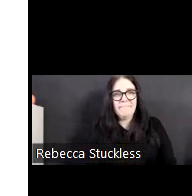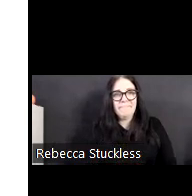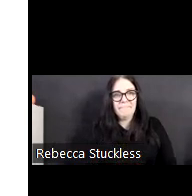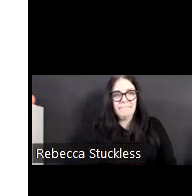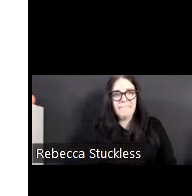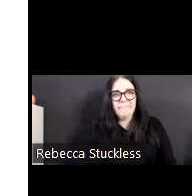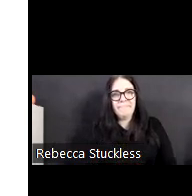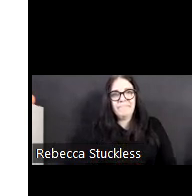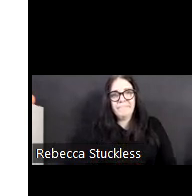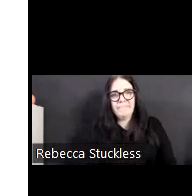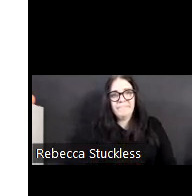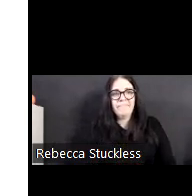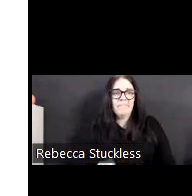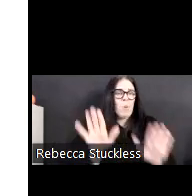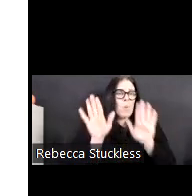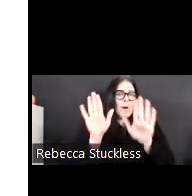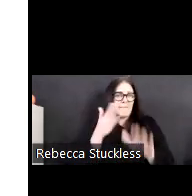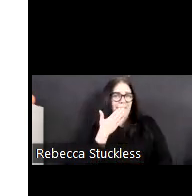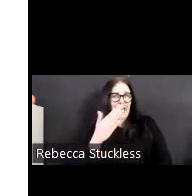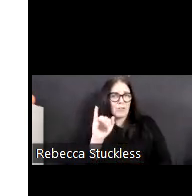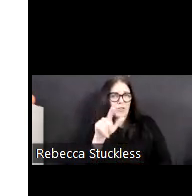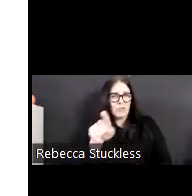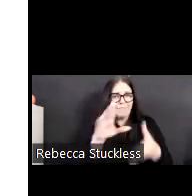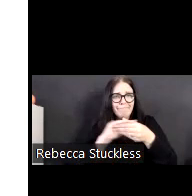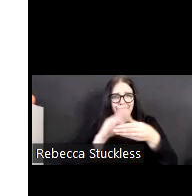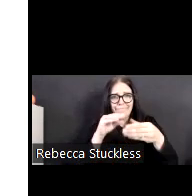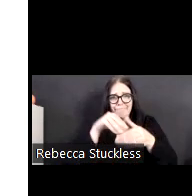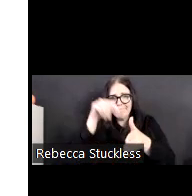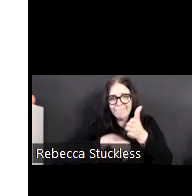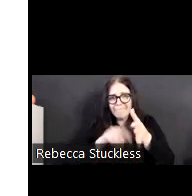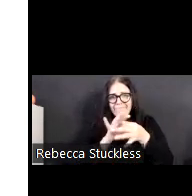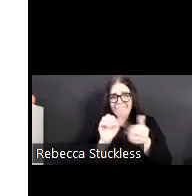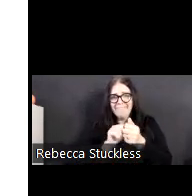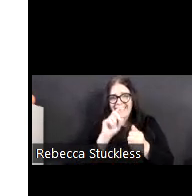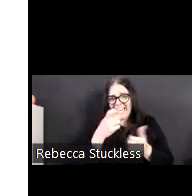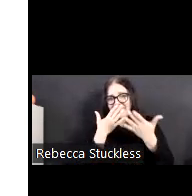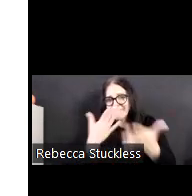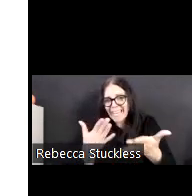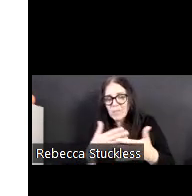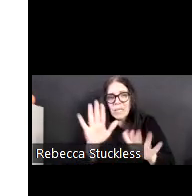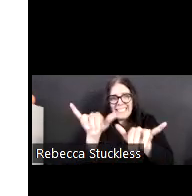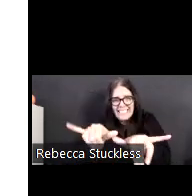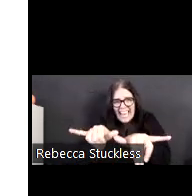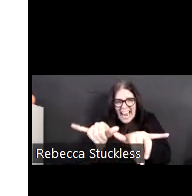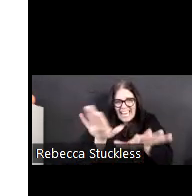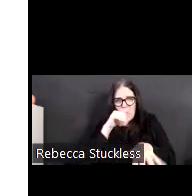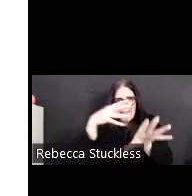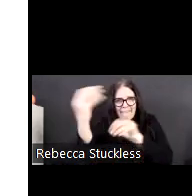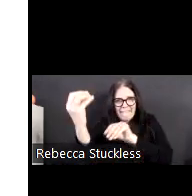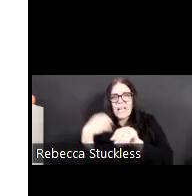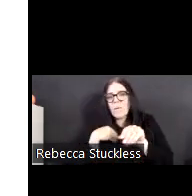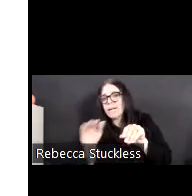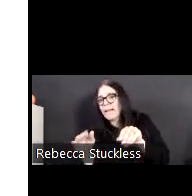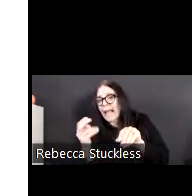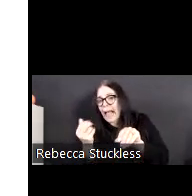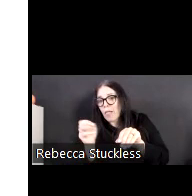Wonderful. Thank you so much, Jill, You're for welcome. everything that you shared with us about diagnostic assessments. Don't leave us quite yet. I do want to once again check in with Heather to